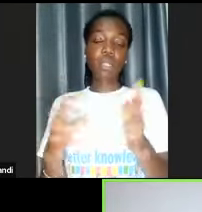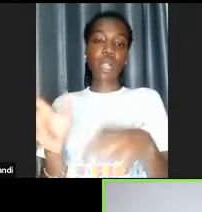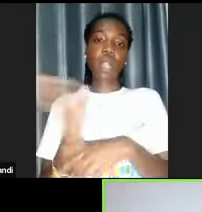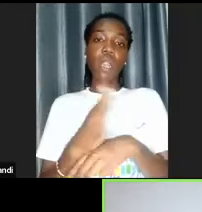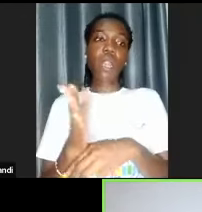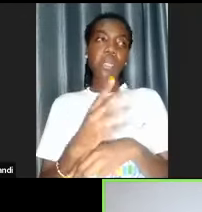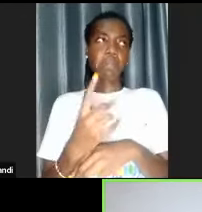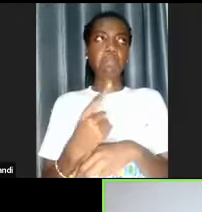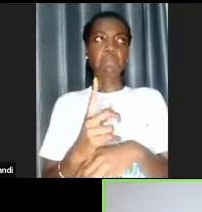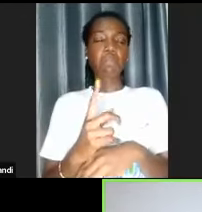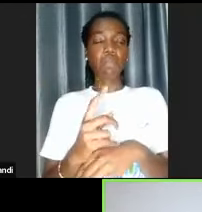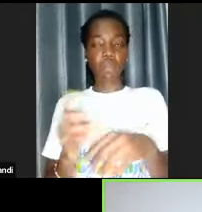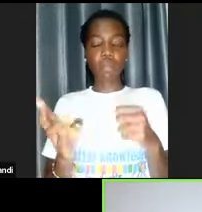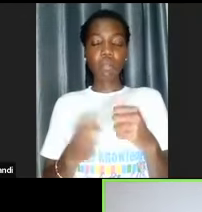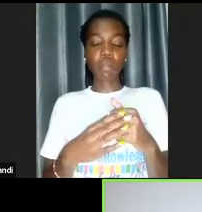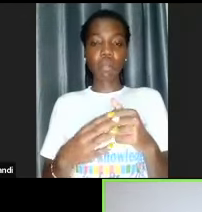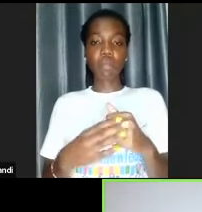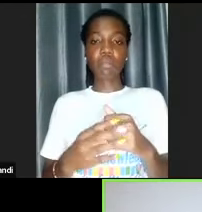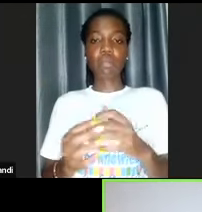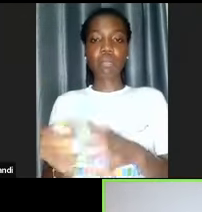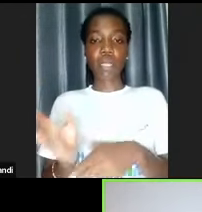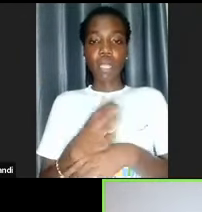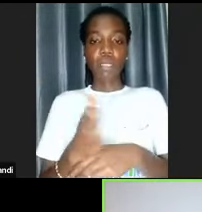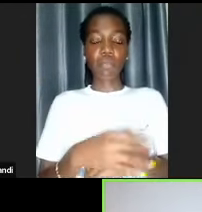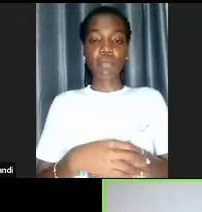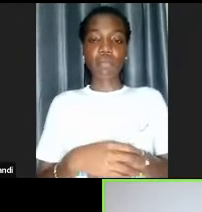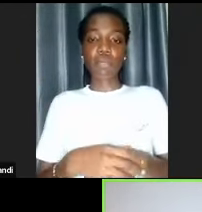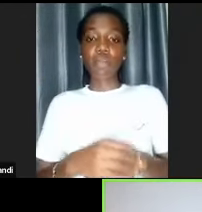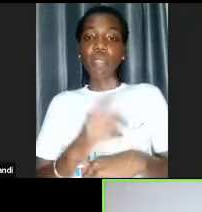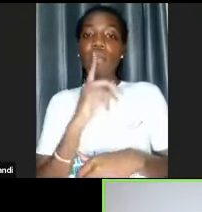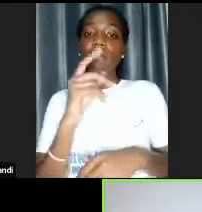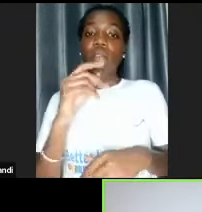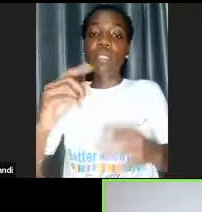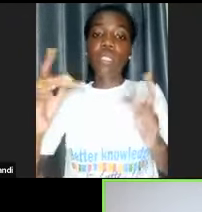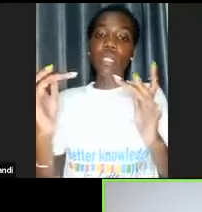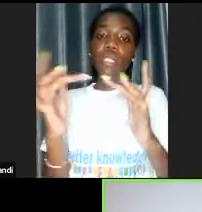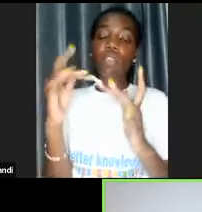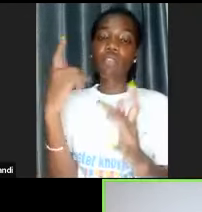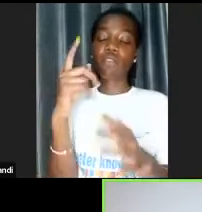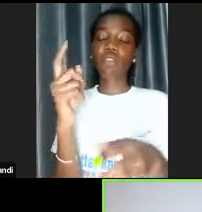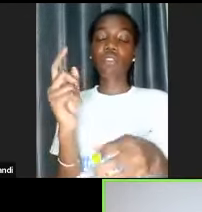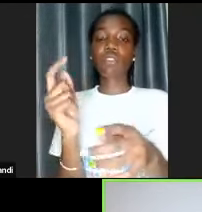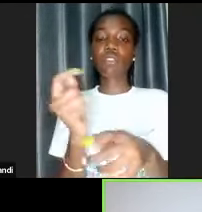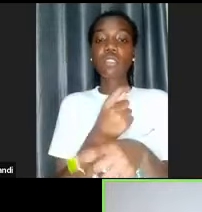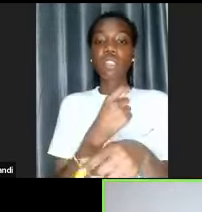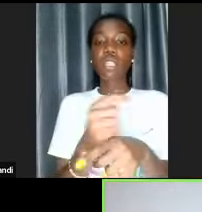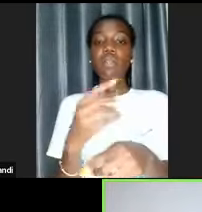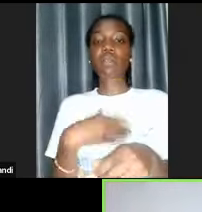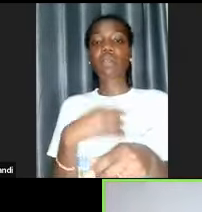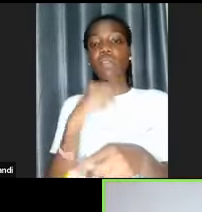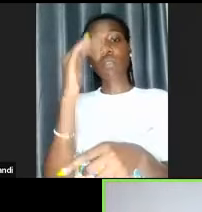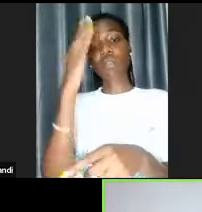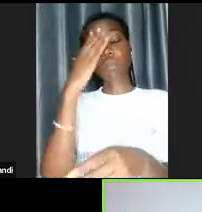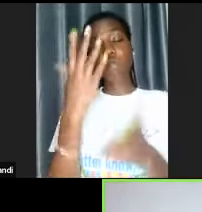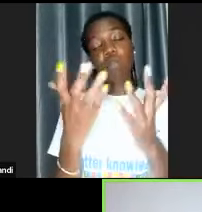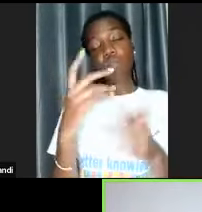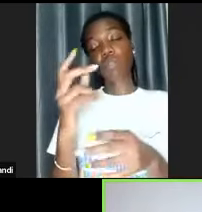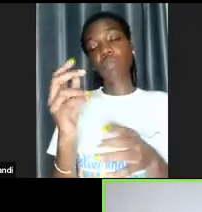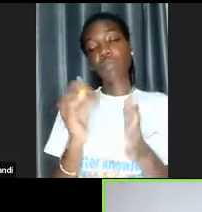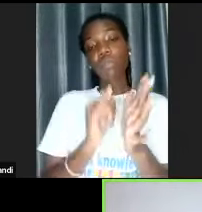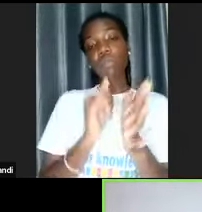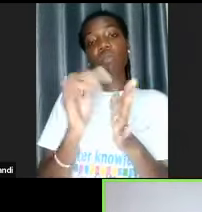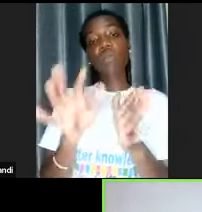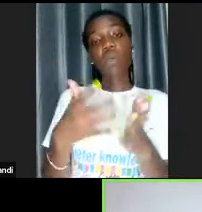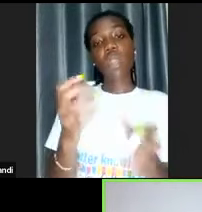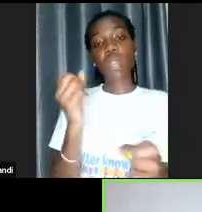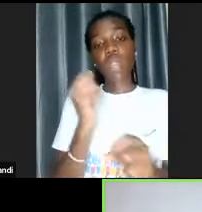yeah. David, the link for the training, I don't know whether you refer to YouTube or the labor one. The labor one has just been